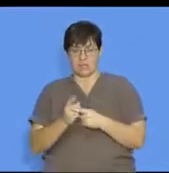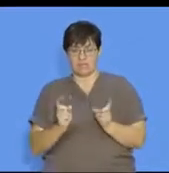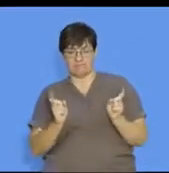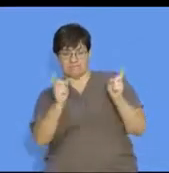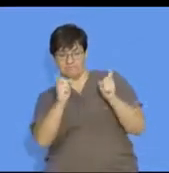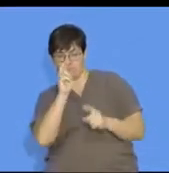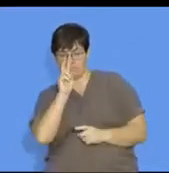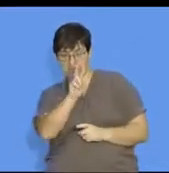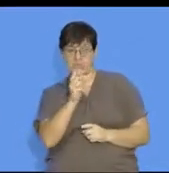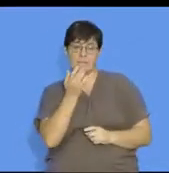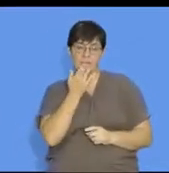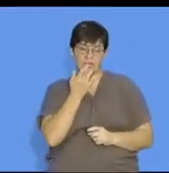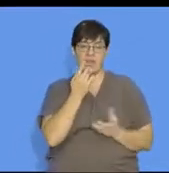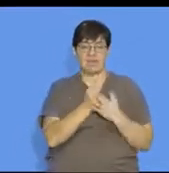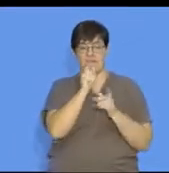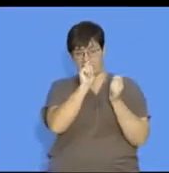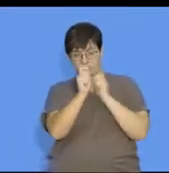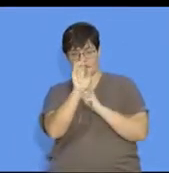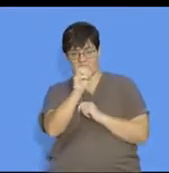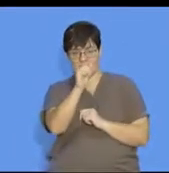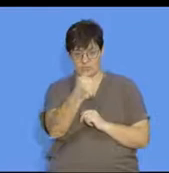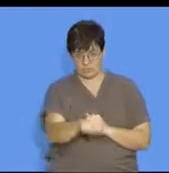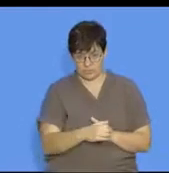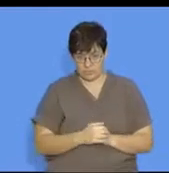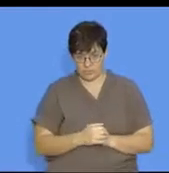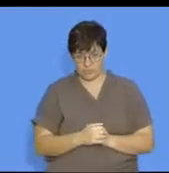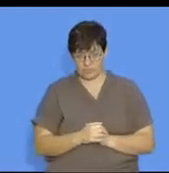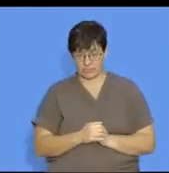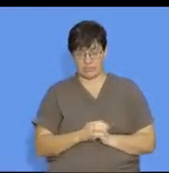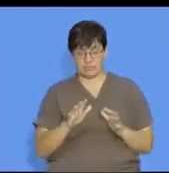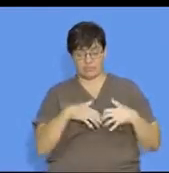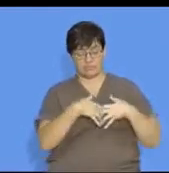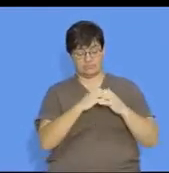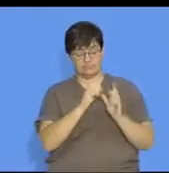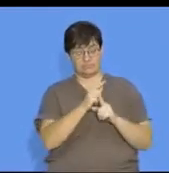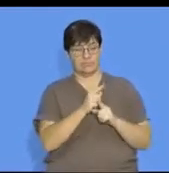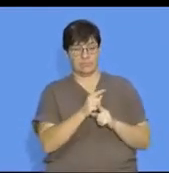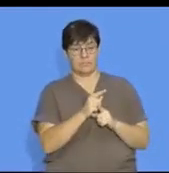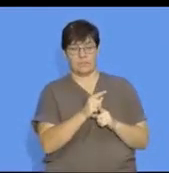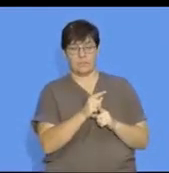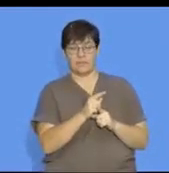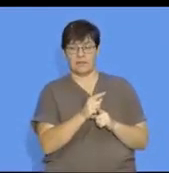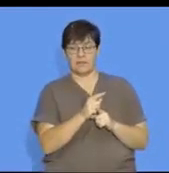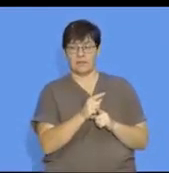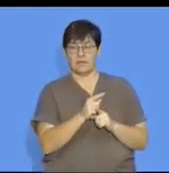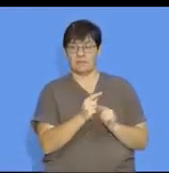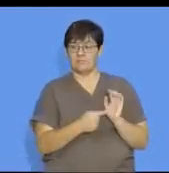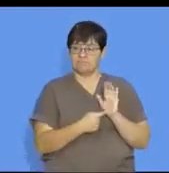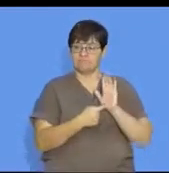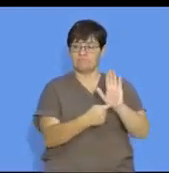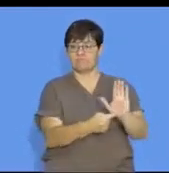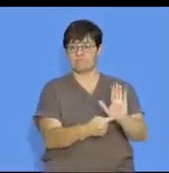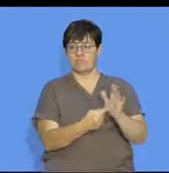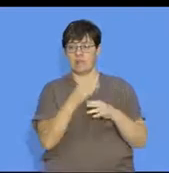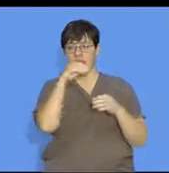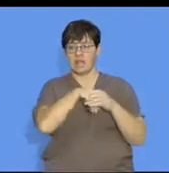voltage across the battery. Right, okay, so what is it that we need to set up this simple circuit so that we can